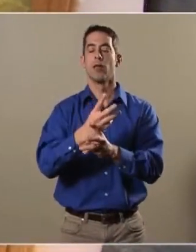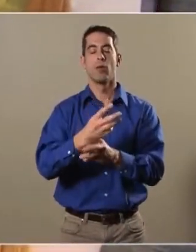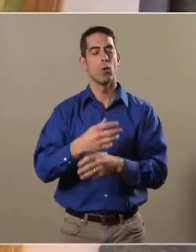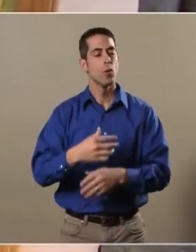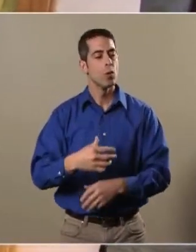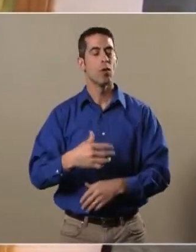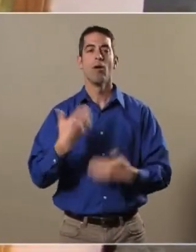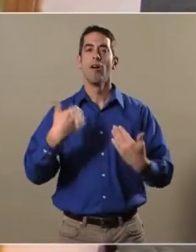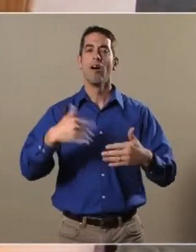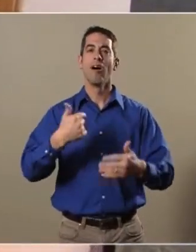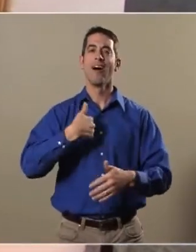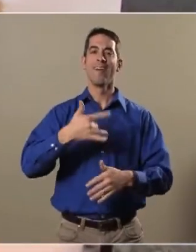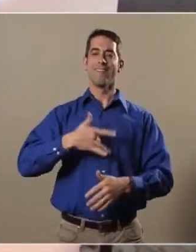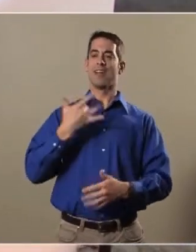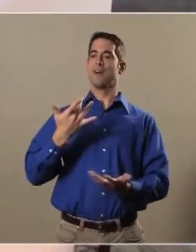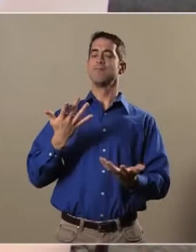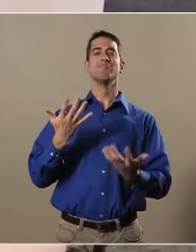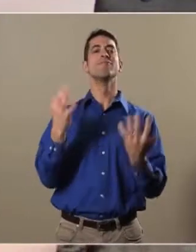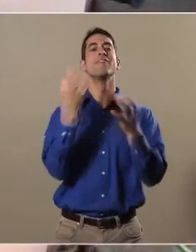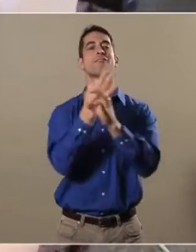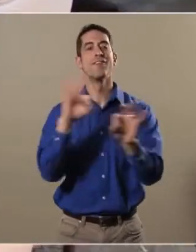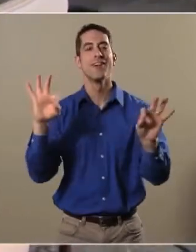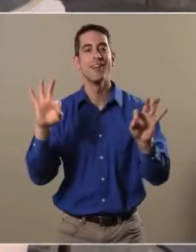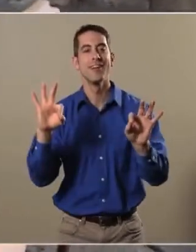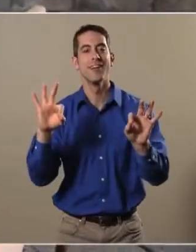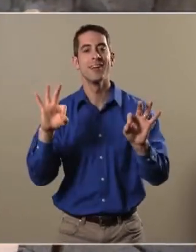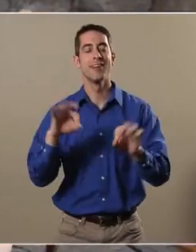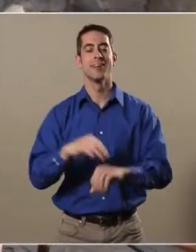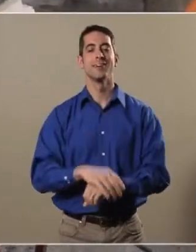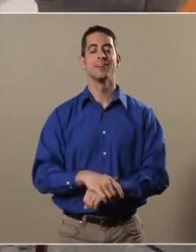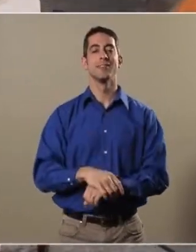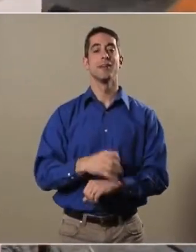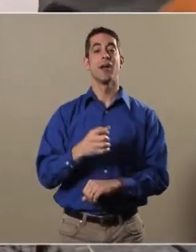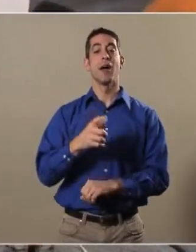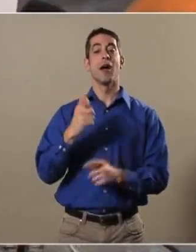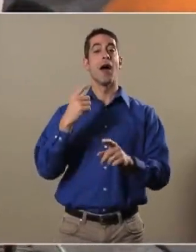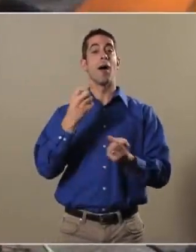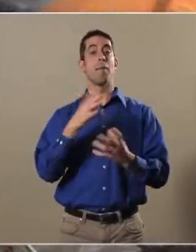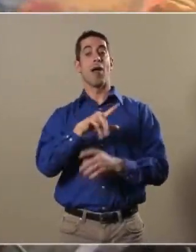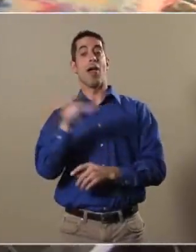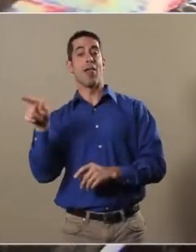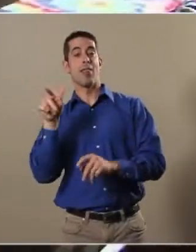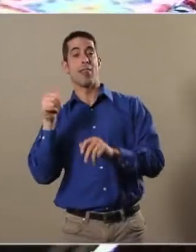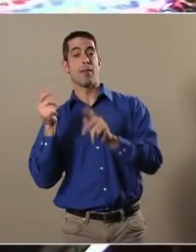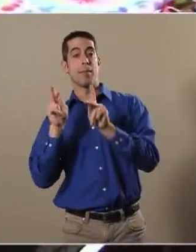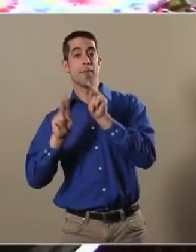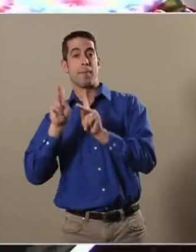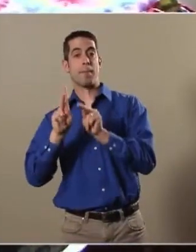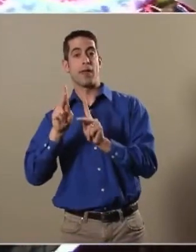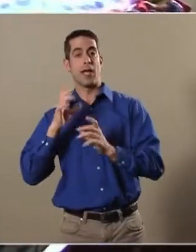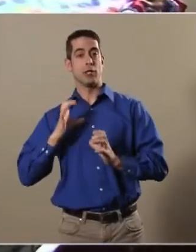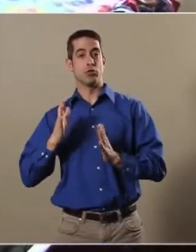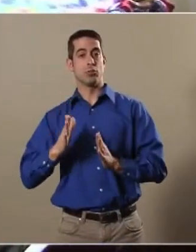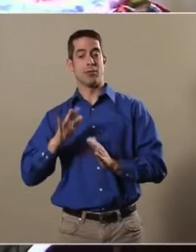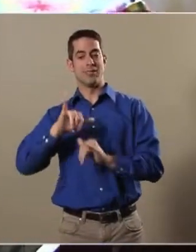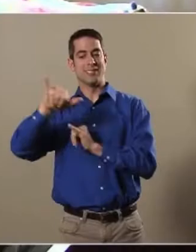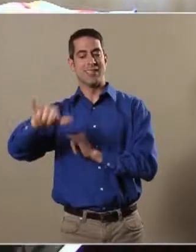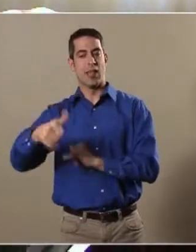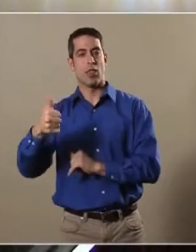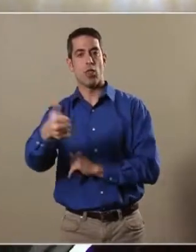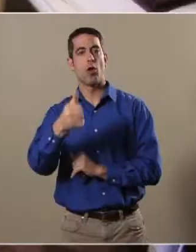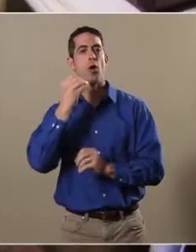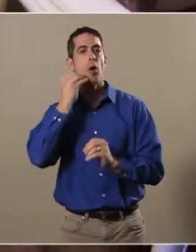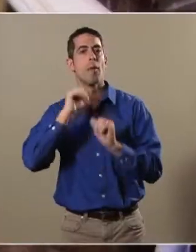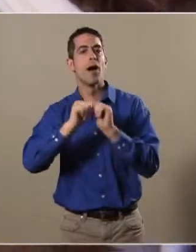Many other consumers are able to stay in their own home with the services from the League's in-home care program. In order to accomplish this, the